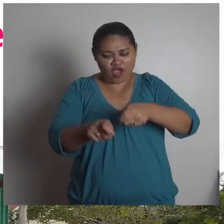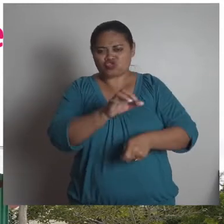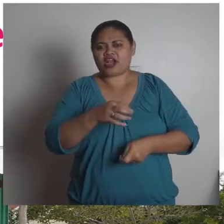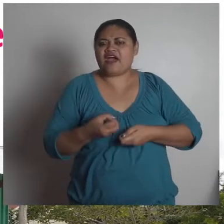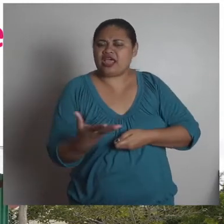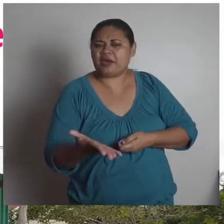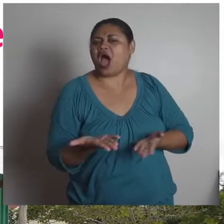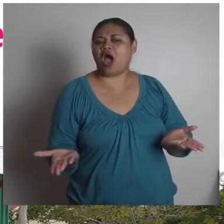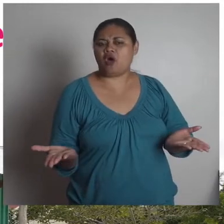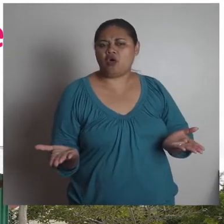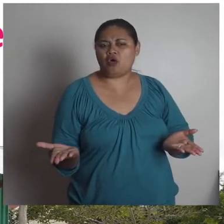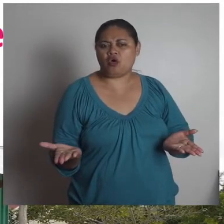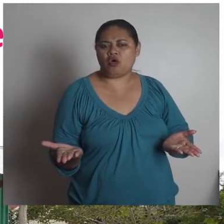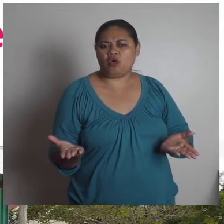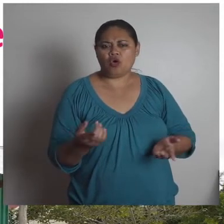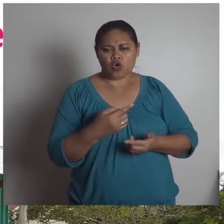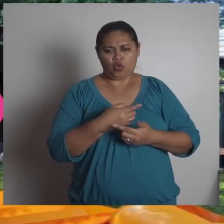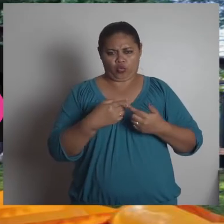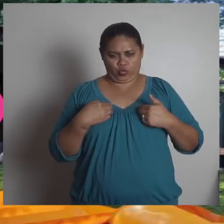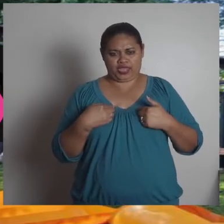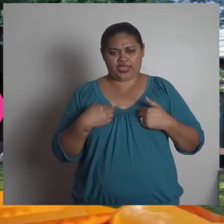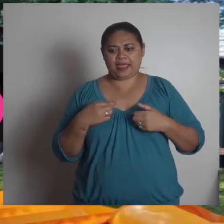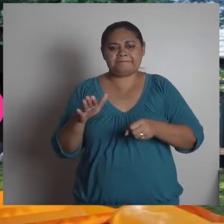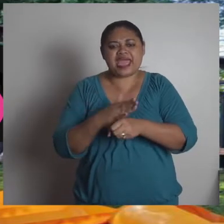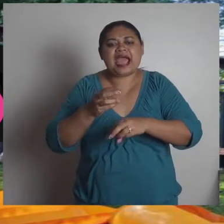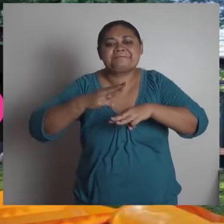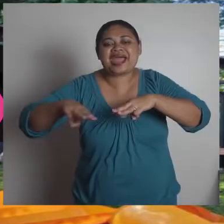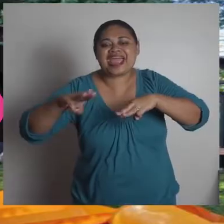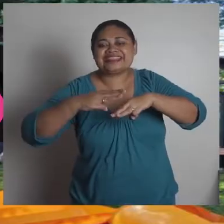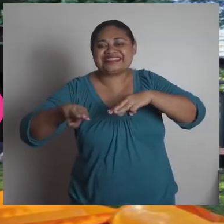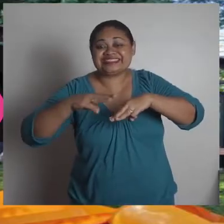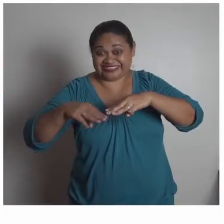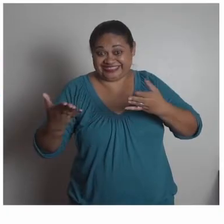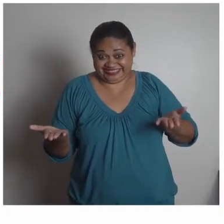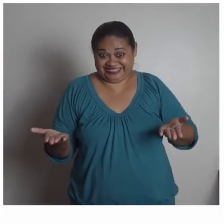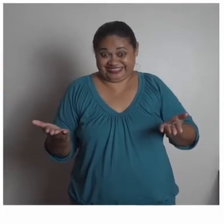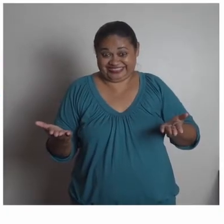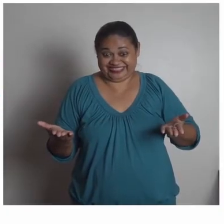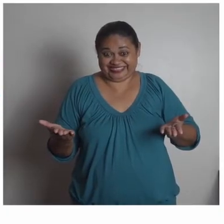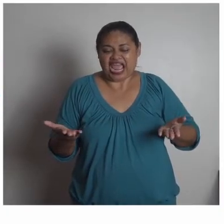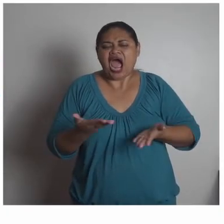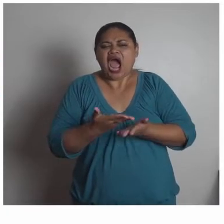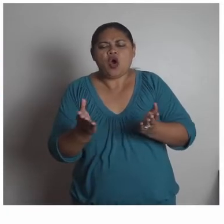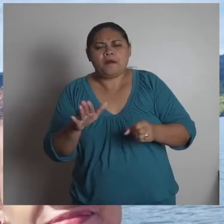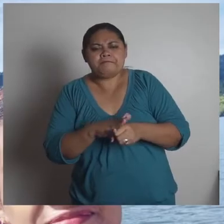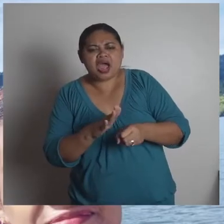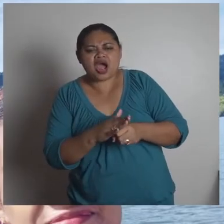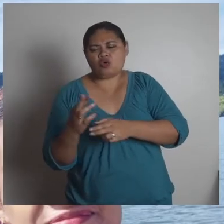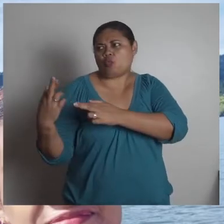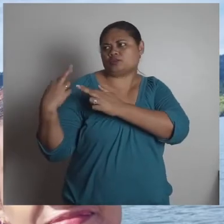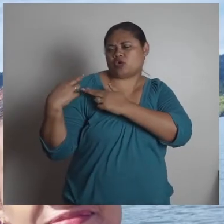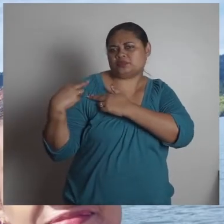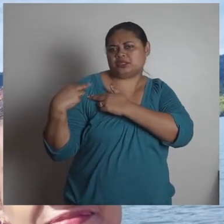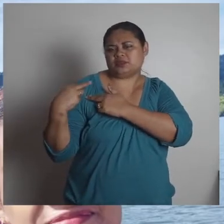even available? So if the voivoi isn't available, how exactly are they going to produce these